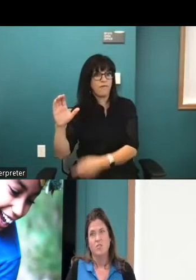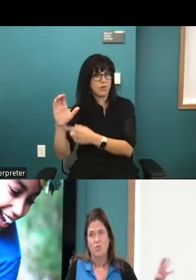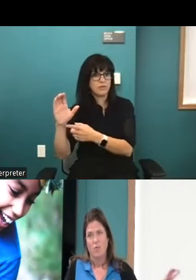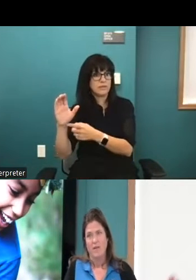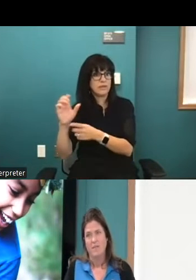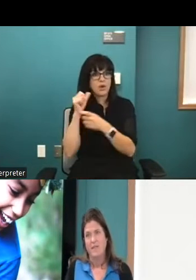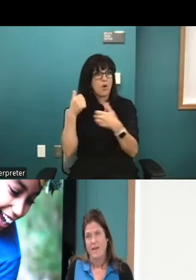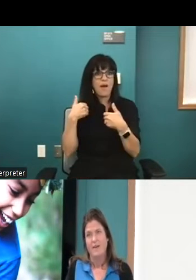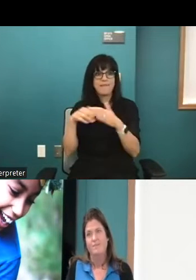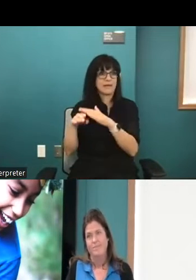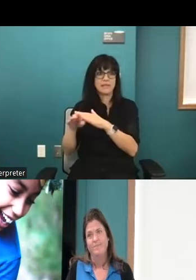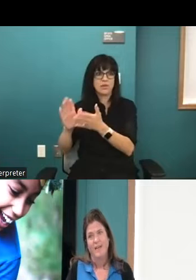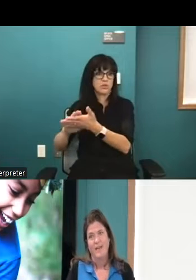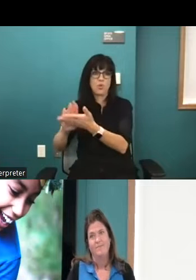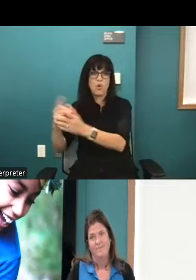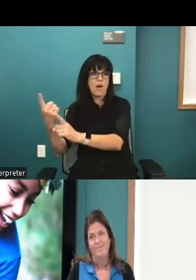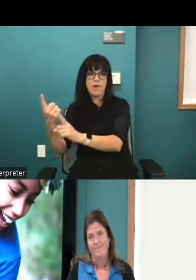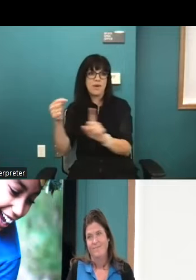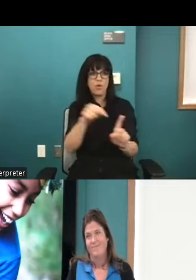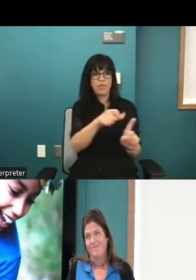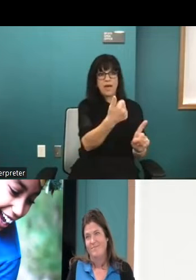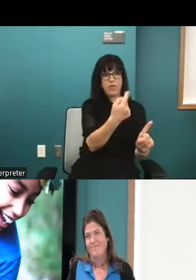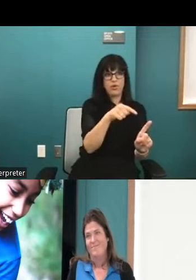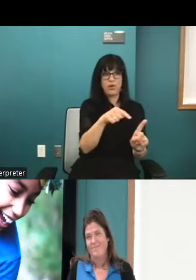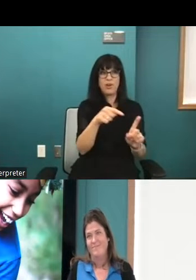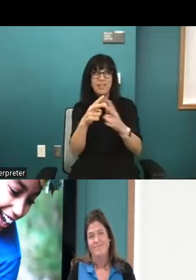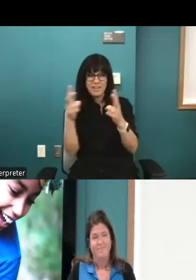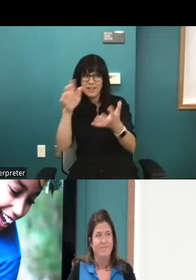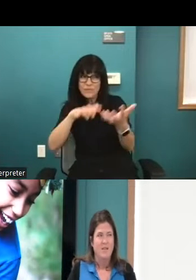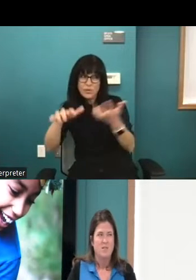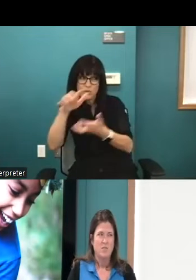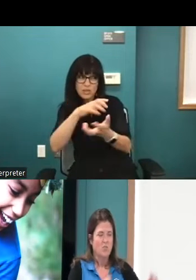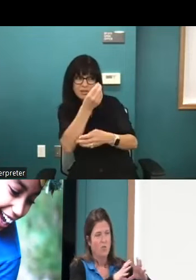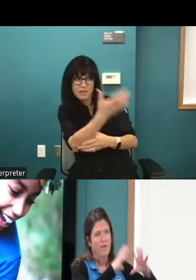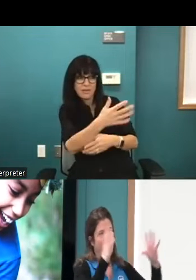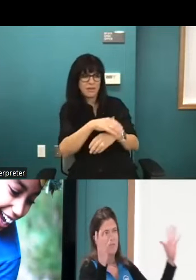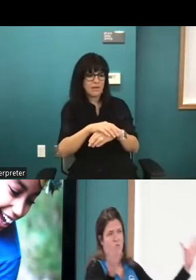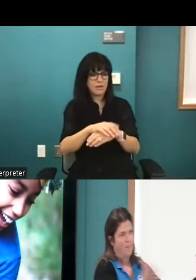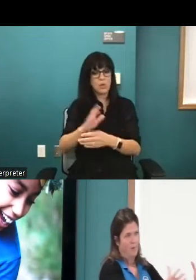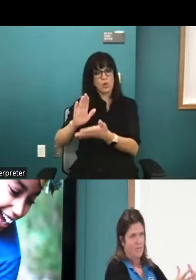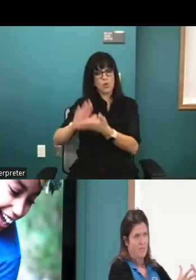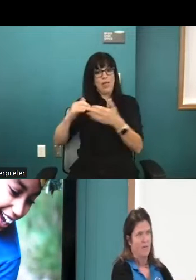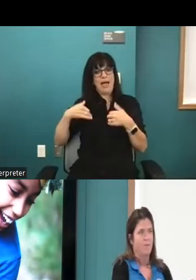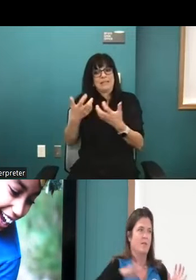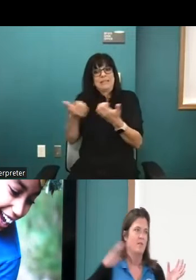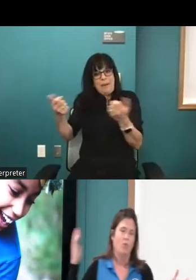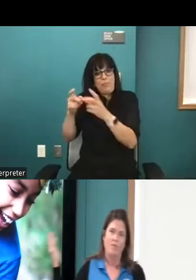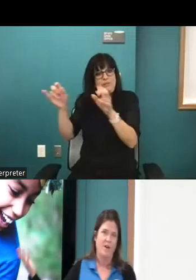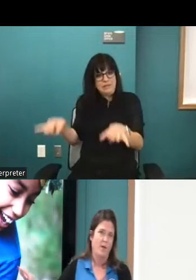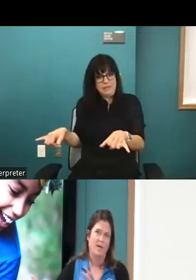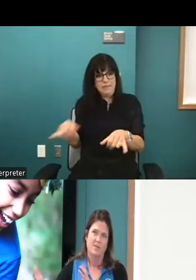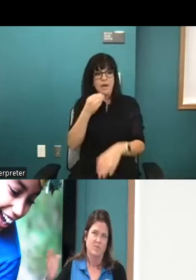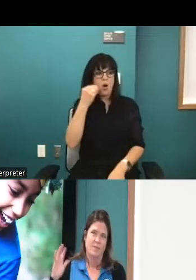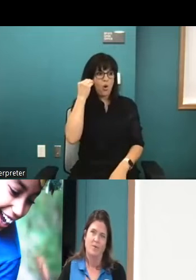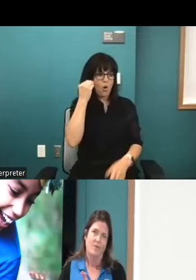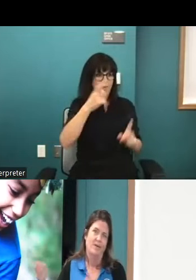one that school works with ones, the yeah. school. There's major confusion with that. Yeah. So the school kind of has their separate system, and then the home